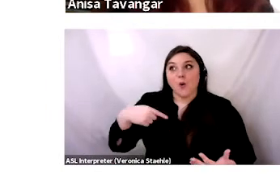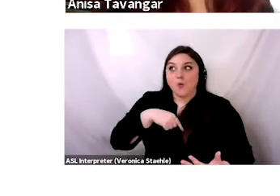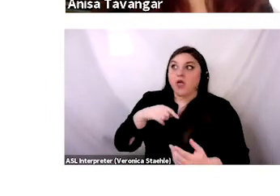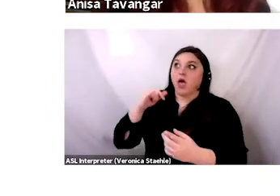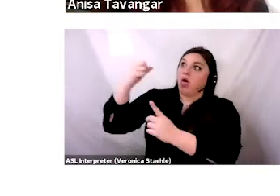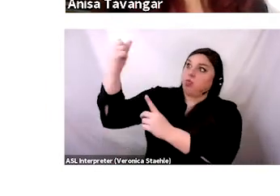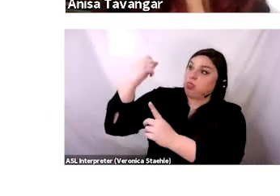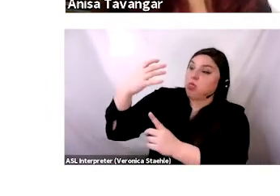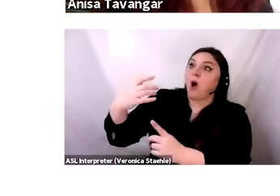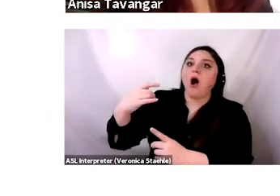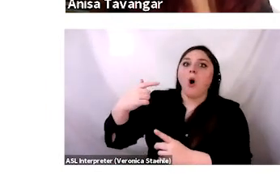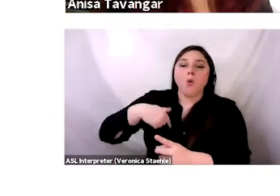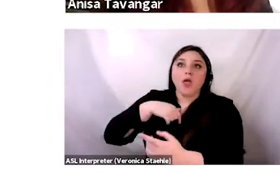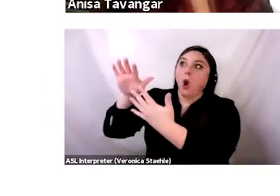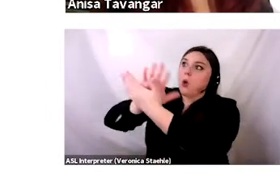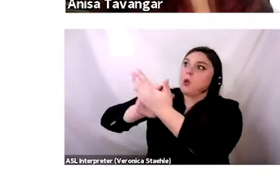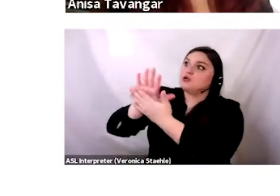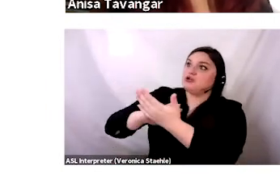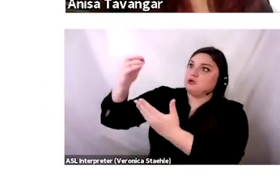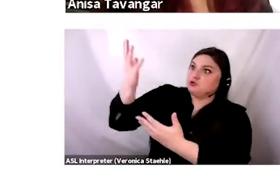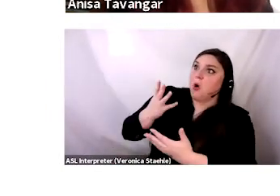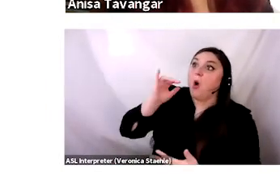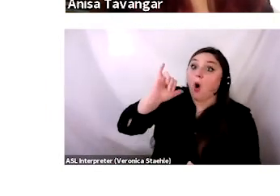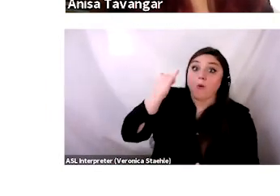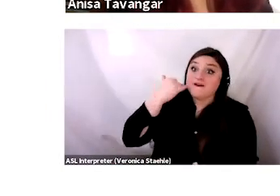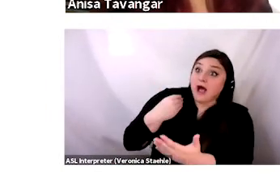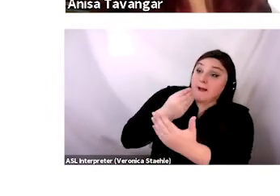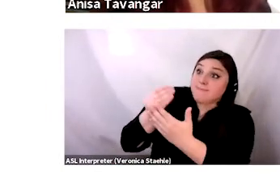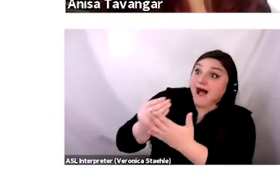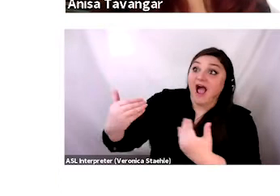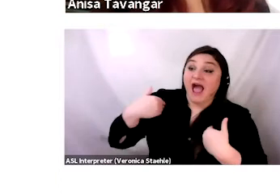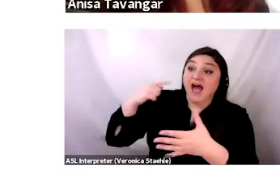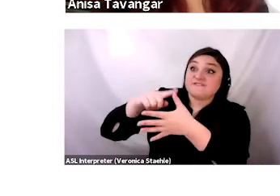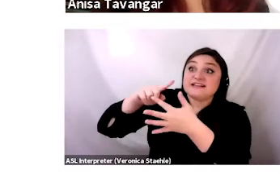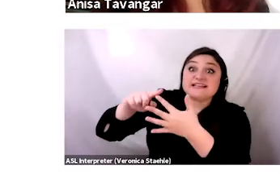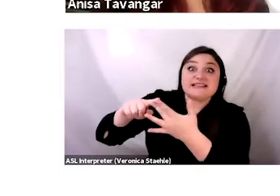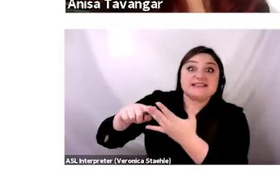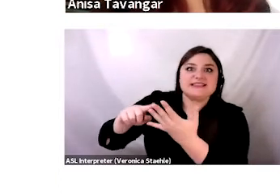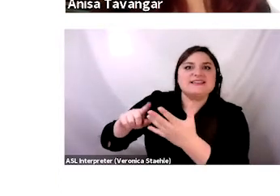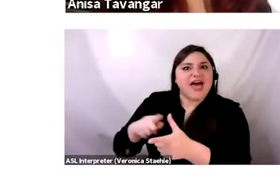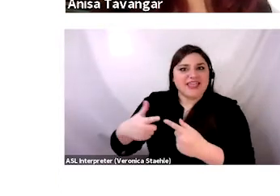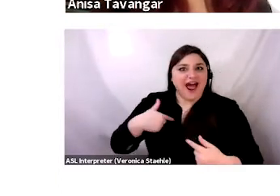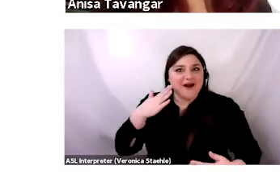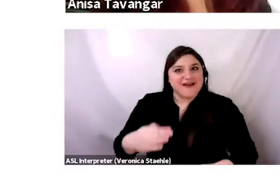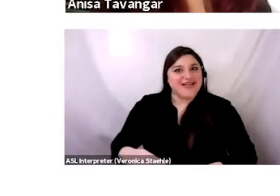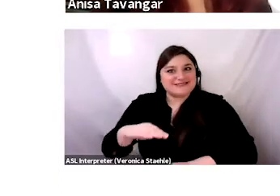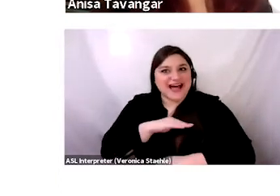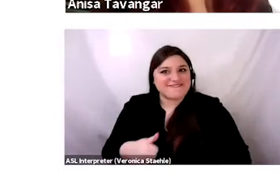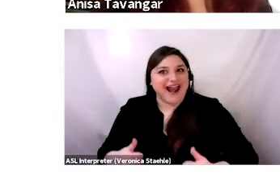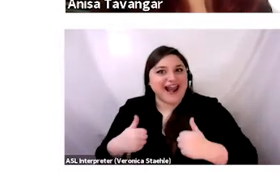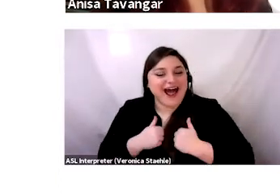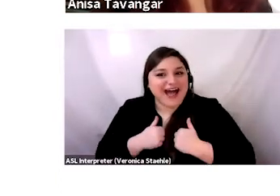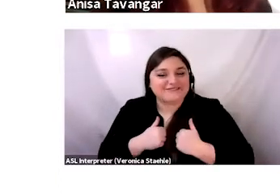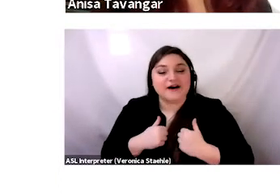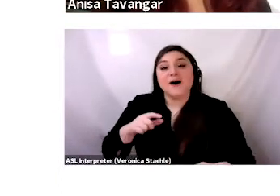some point will get you to a feeling of contentment, when in fact the structures are designed to ever prevent that